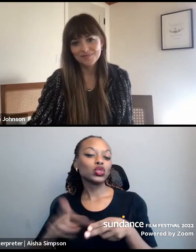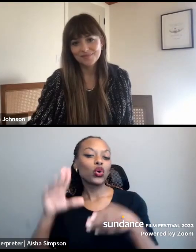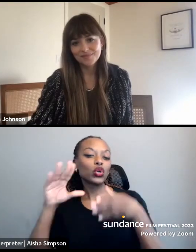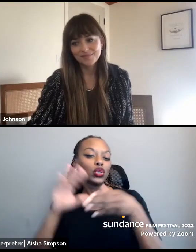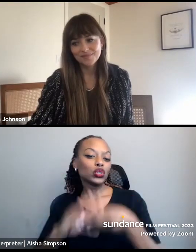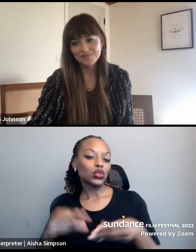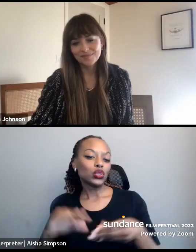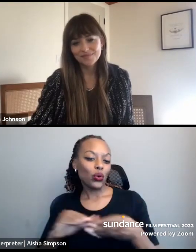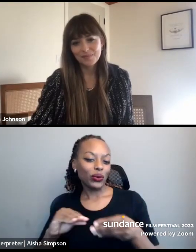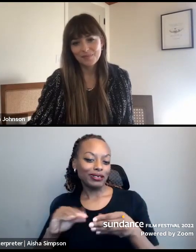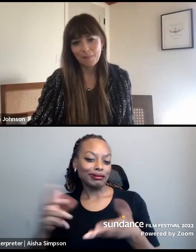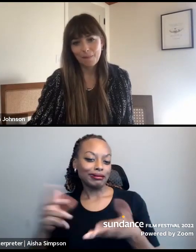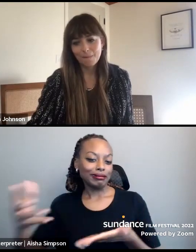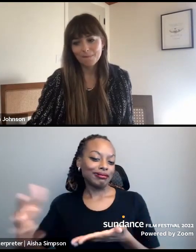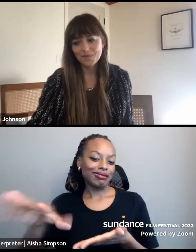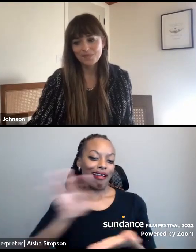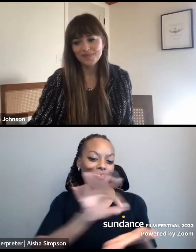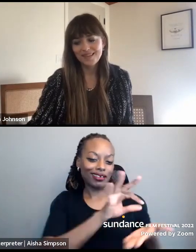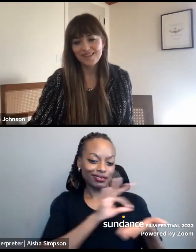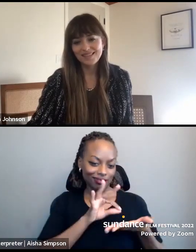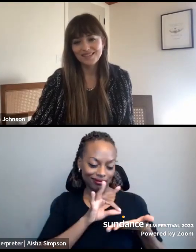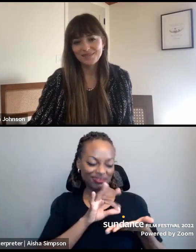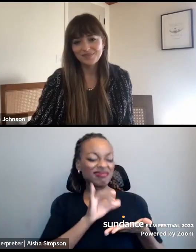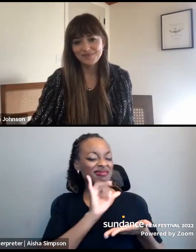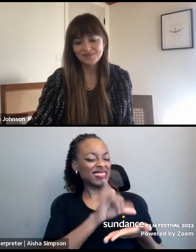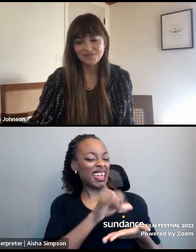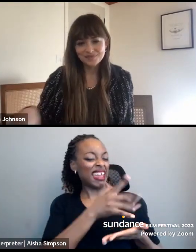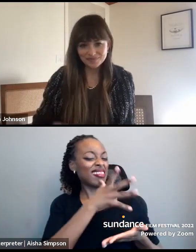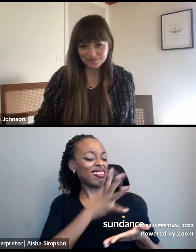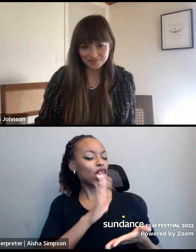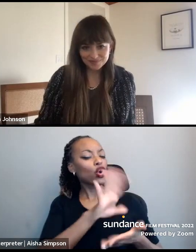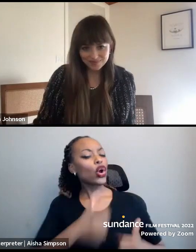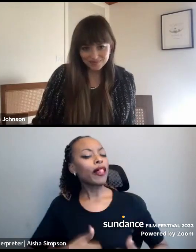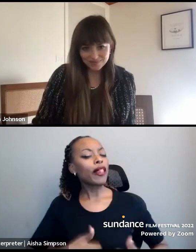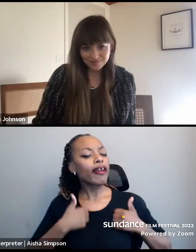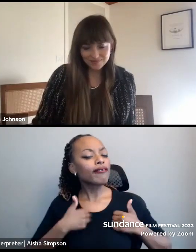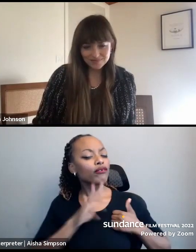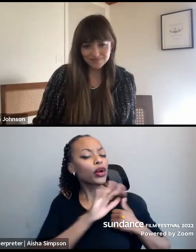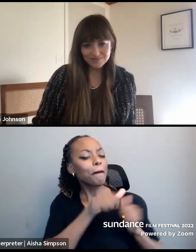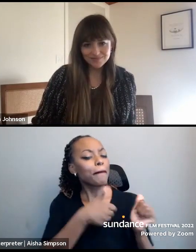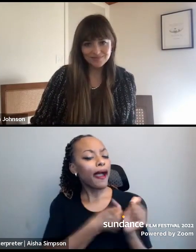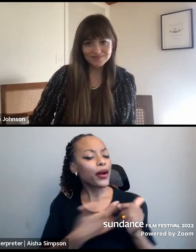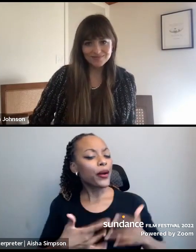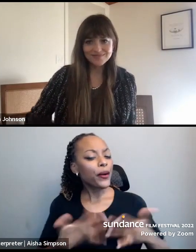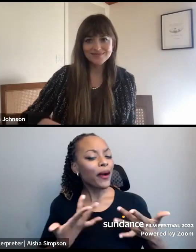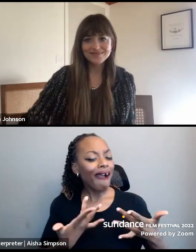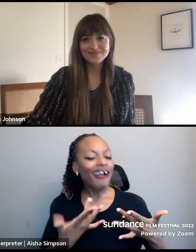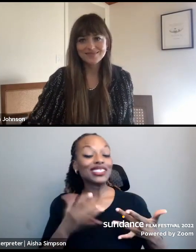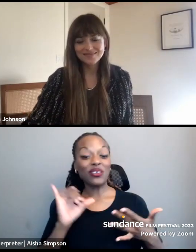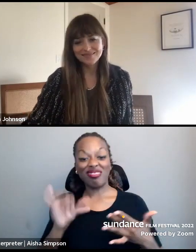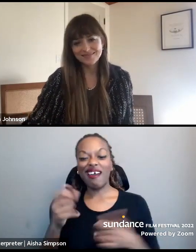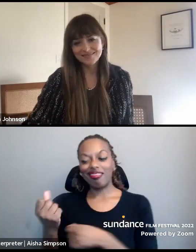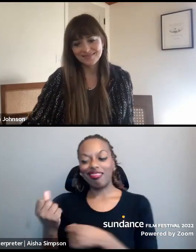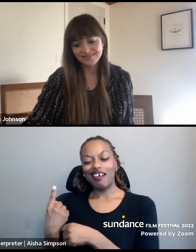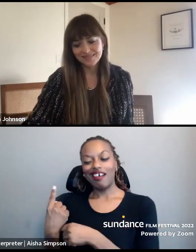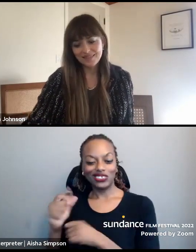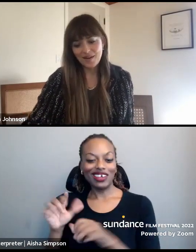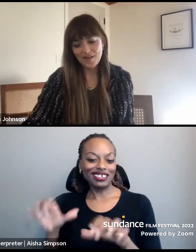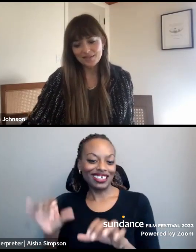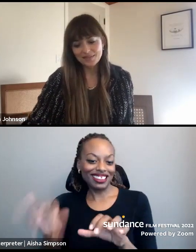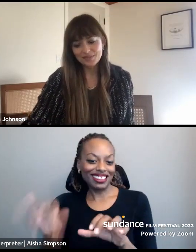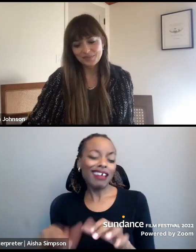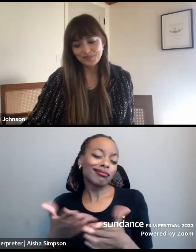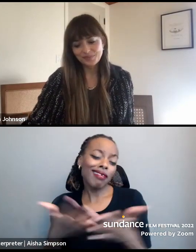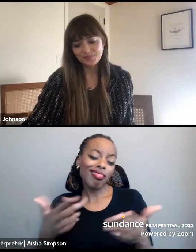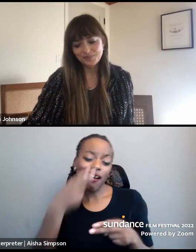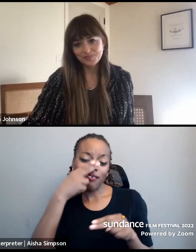Miss life. What is the story? What is the background story behind that sketch? And so I got to do that last year, and it was a lot of fun. Again, that's why